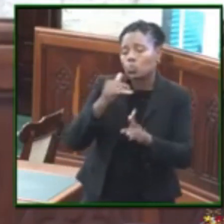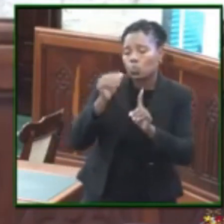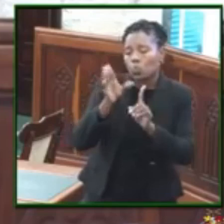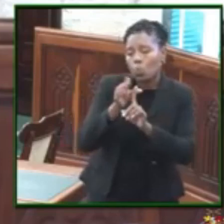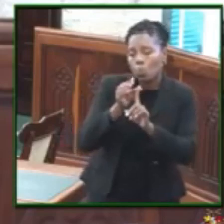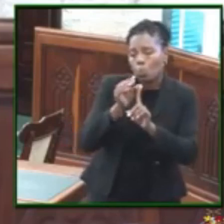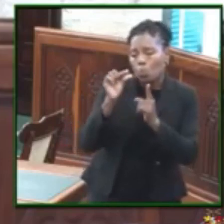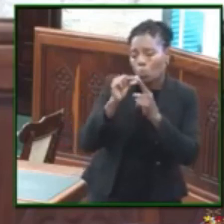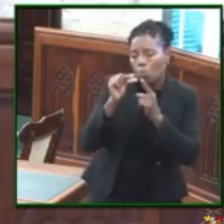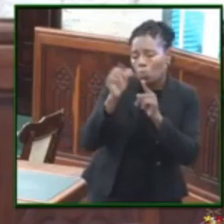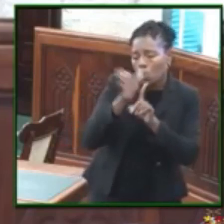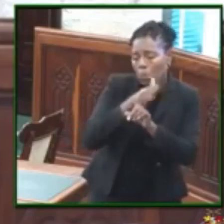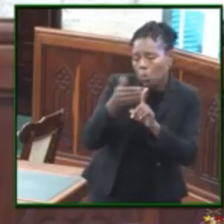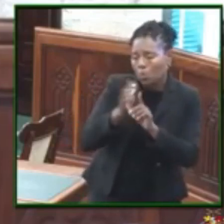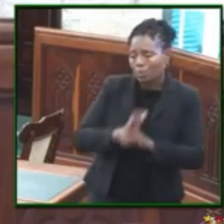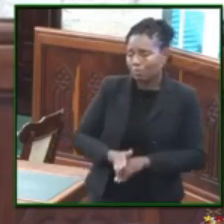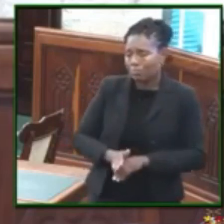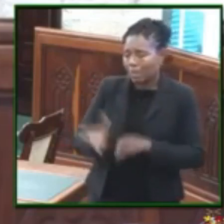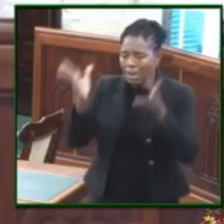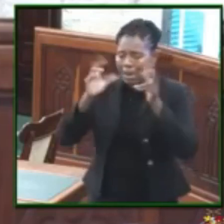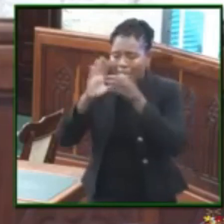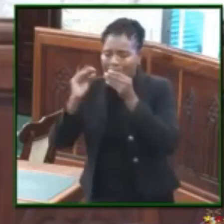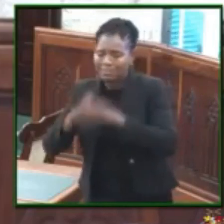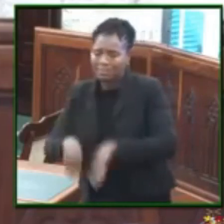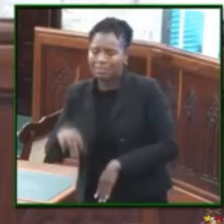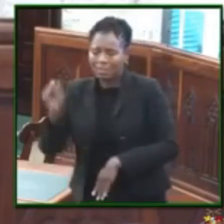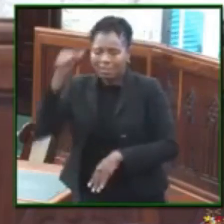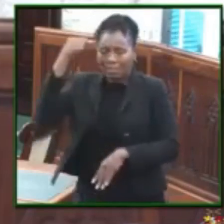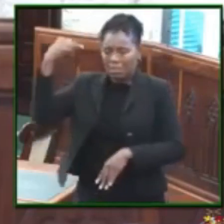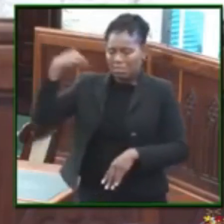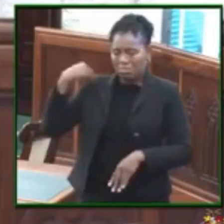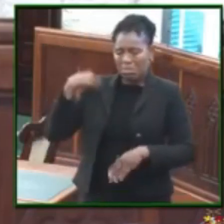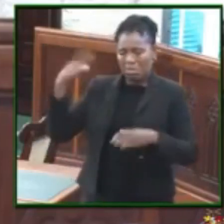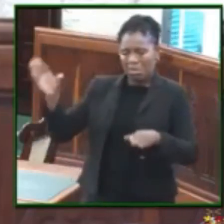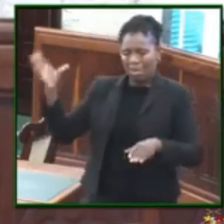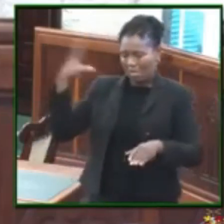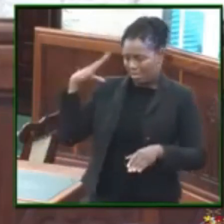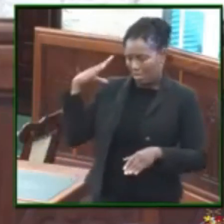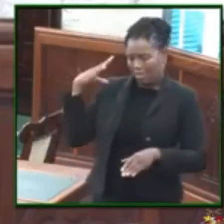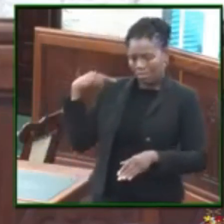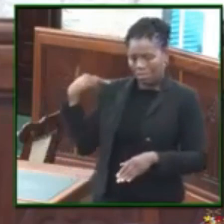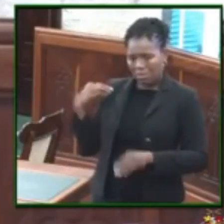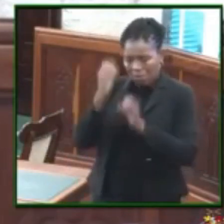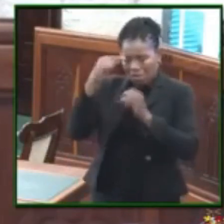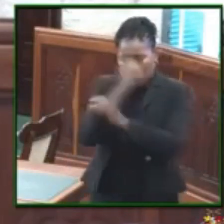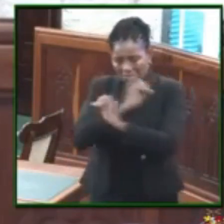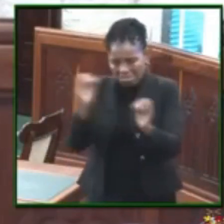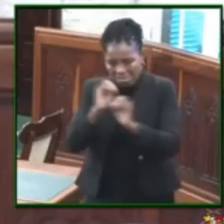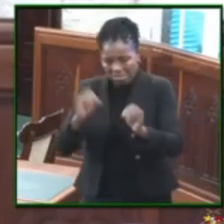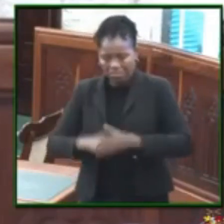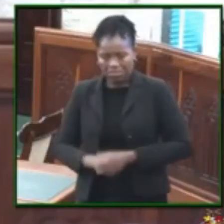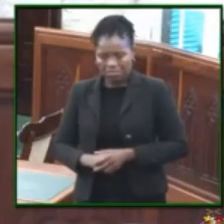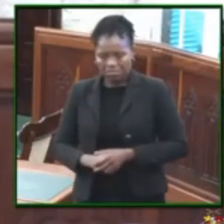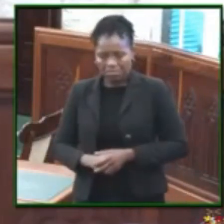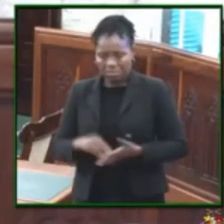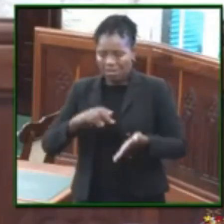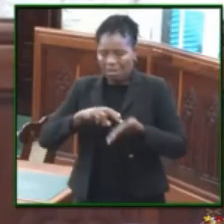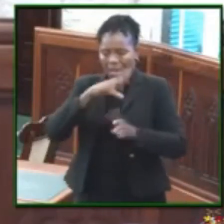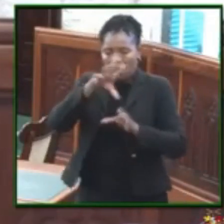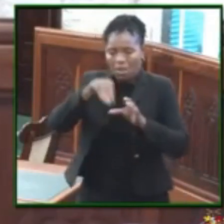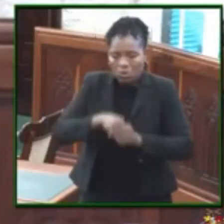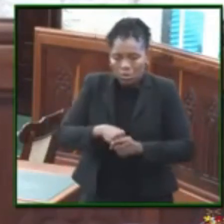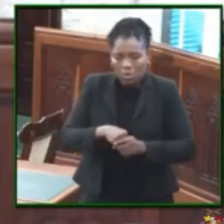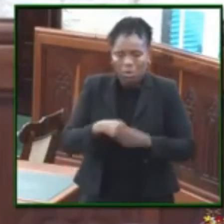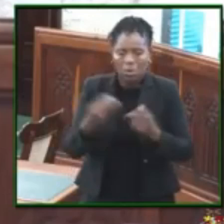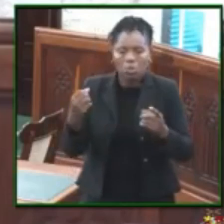That this government intends to take responsibility for nothing, including resolving crime. If you